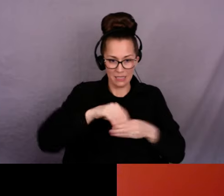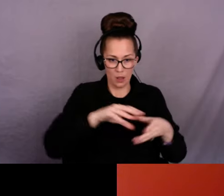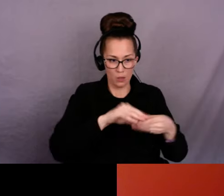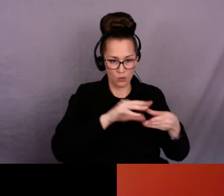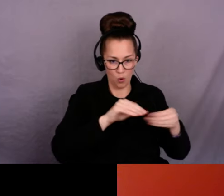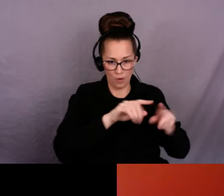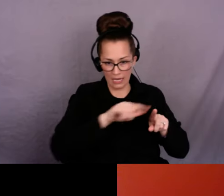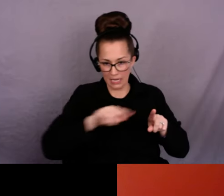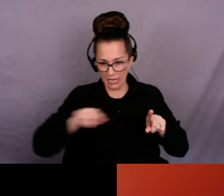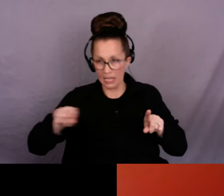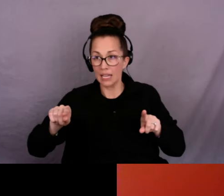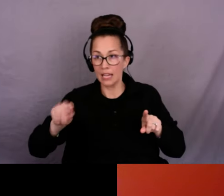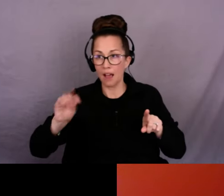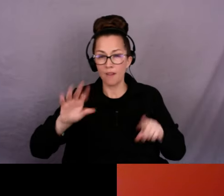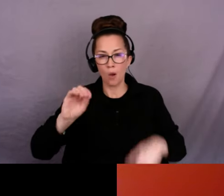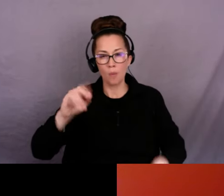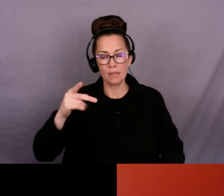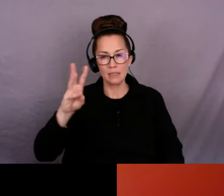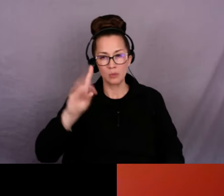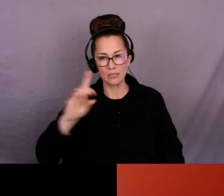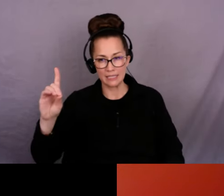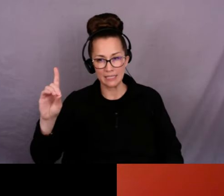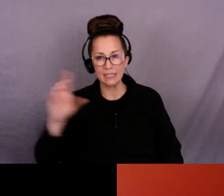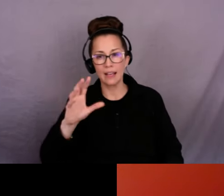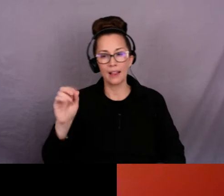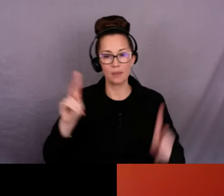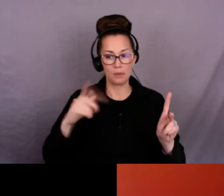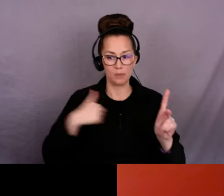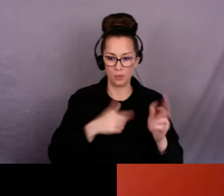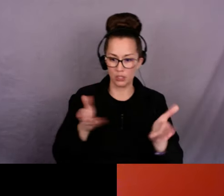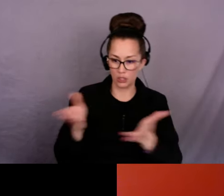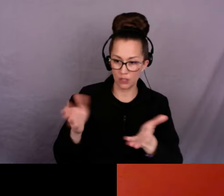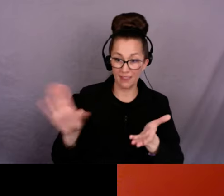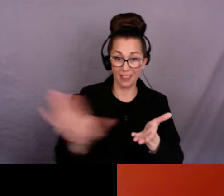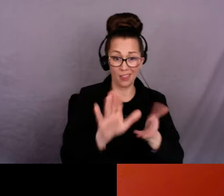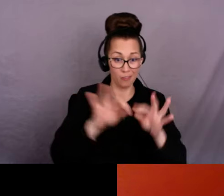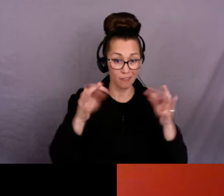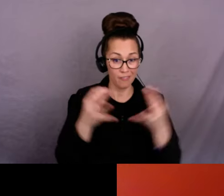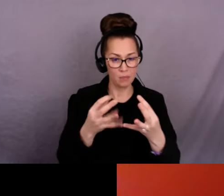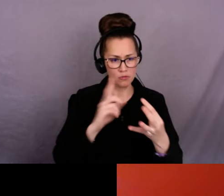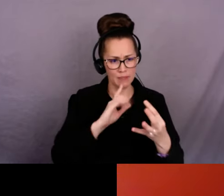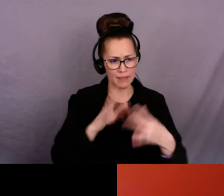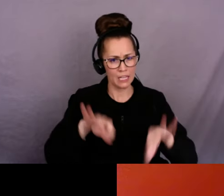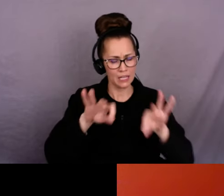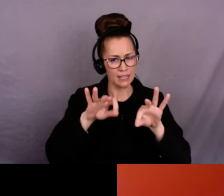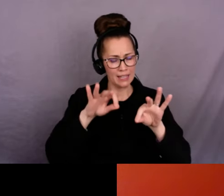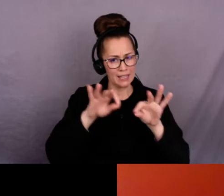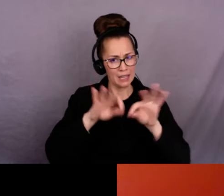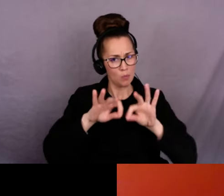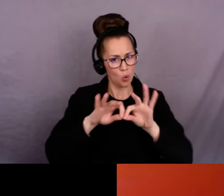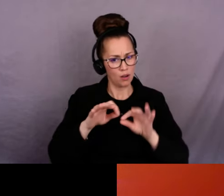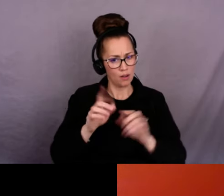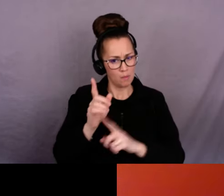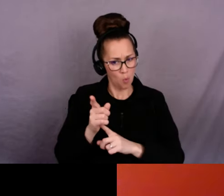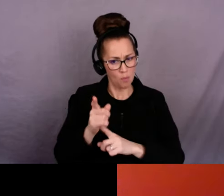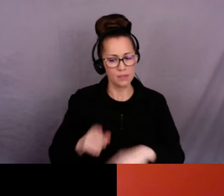story of OPWDD and the folks that we serve and their families, you know, in a post-Willowbrook world where we have,